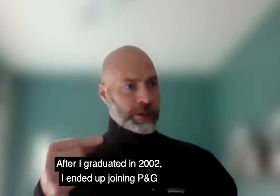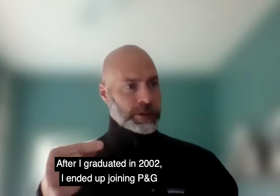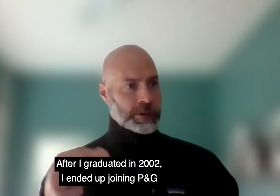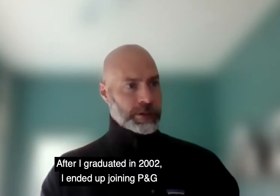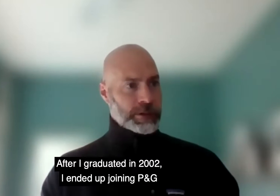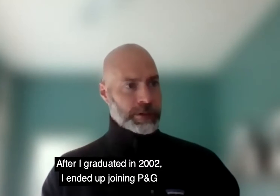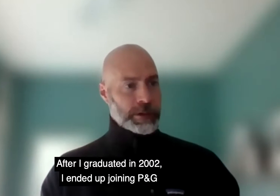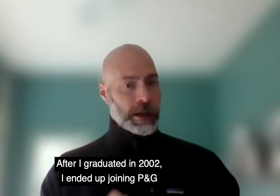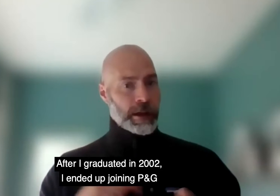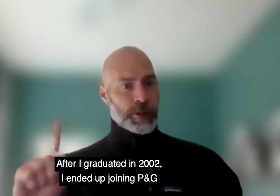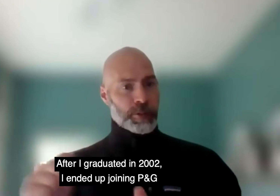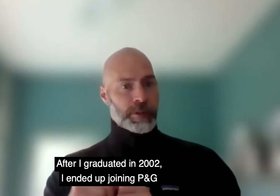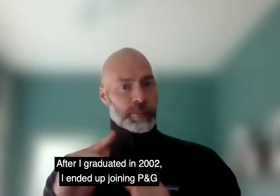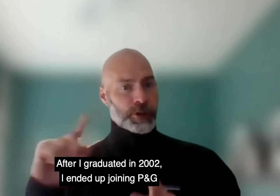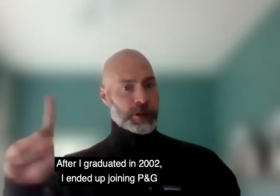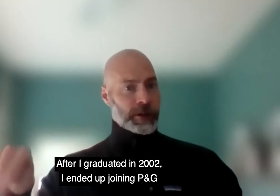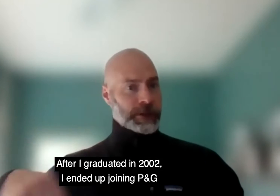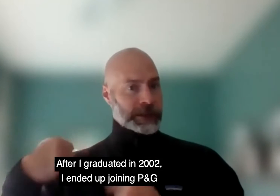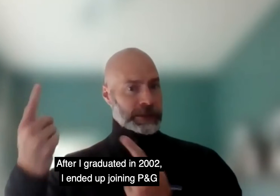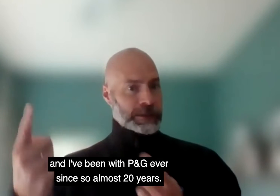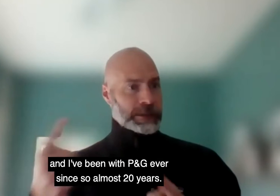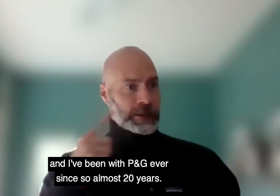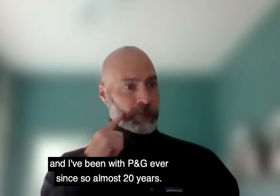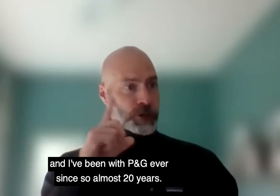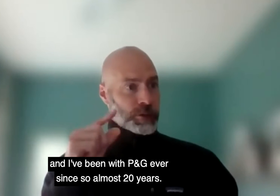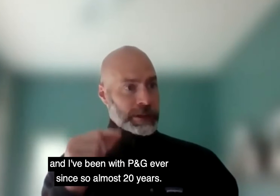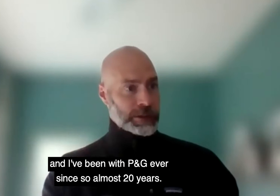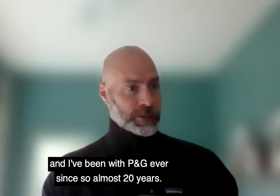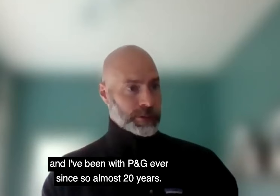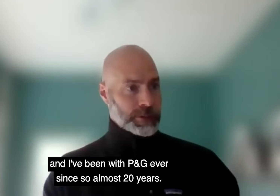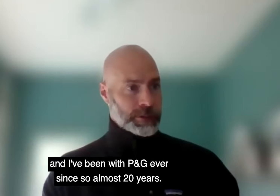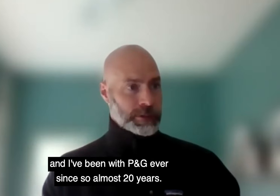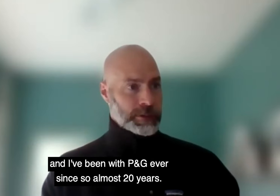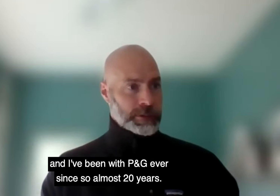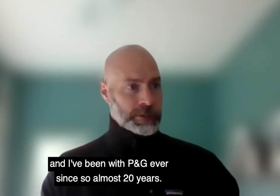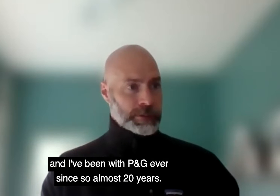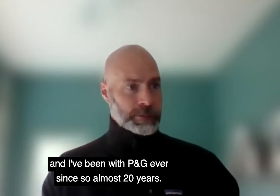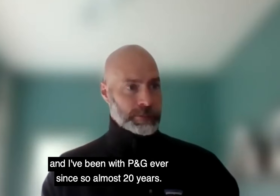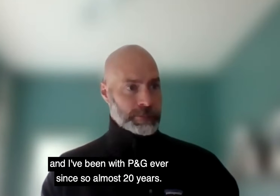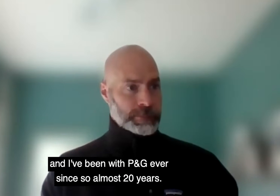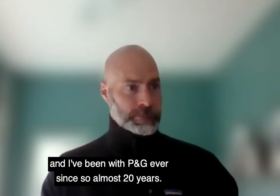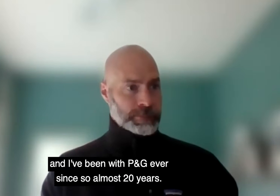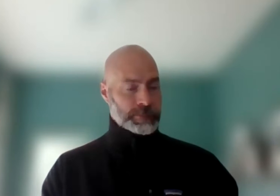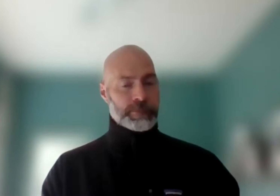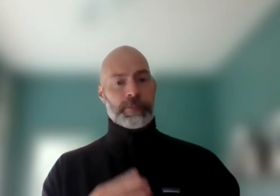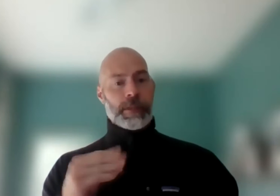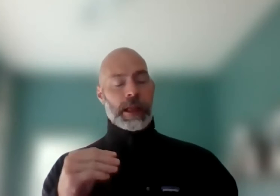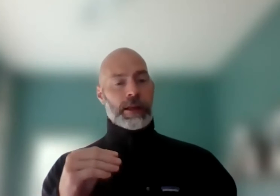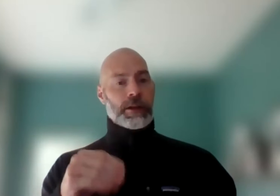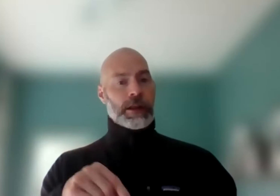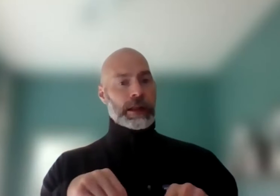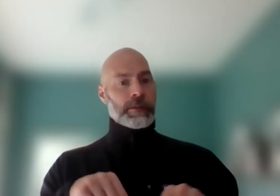2002, I ended up joining P&G, and I've been with P&G ever since, so almost 20 years.